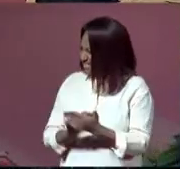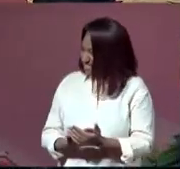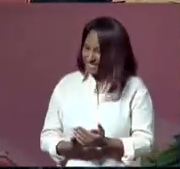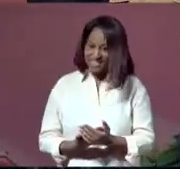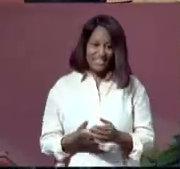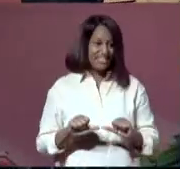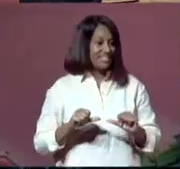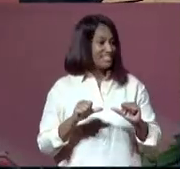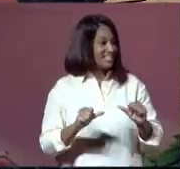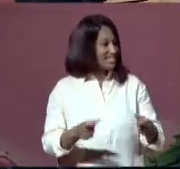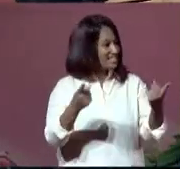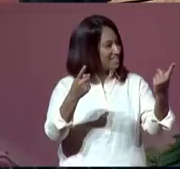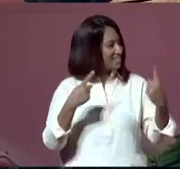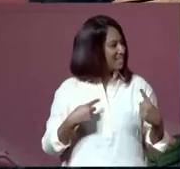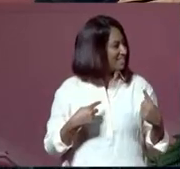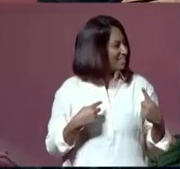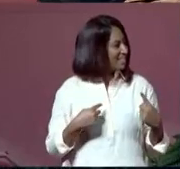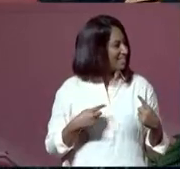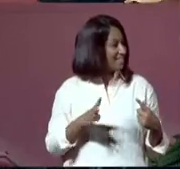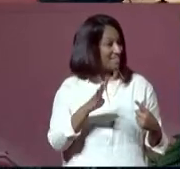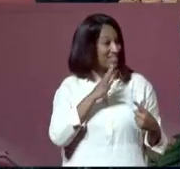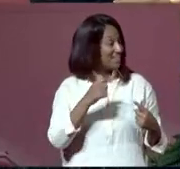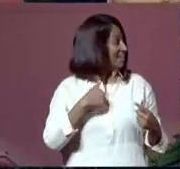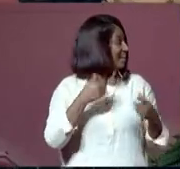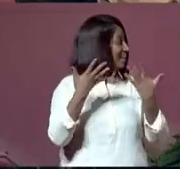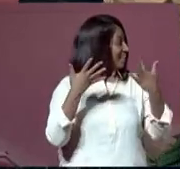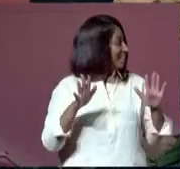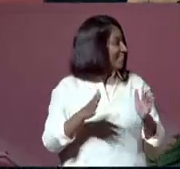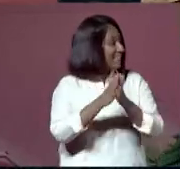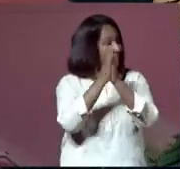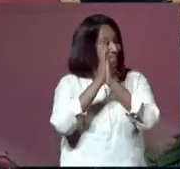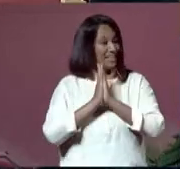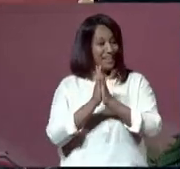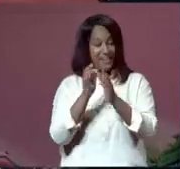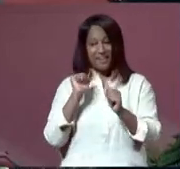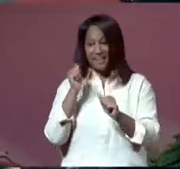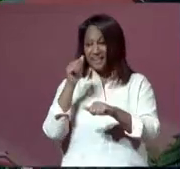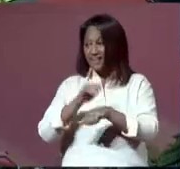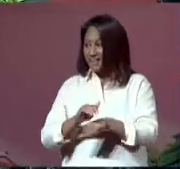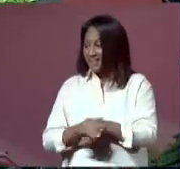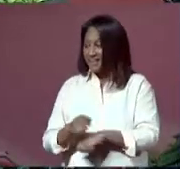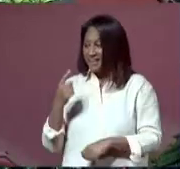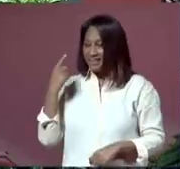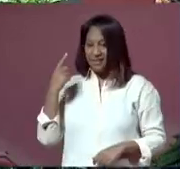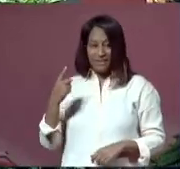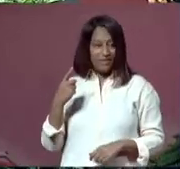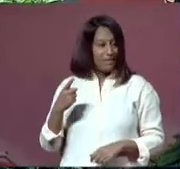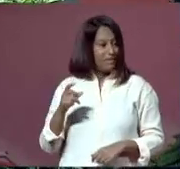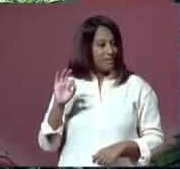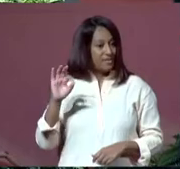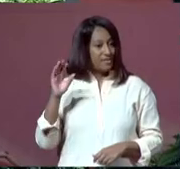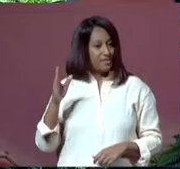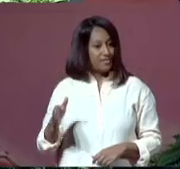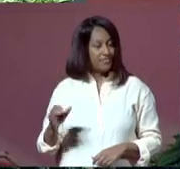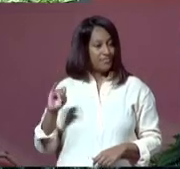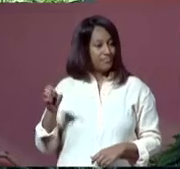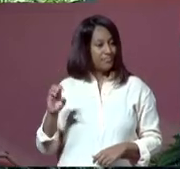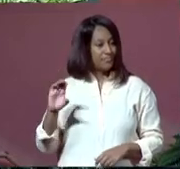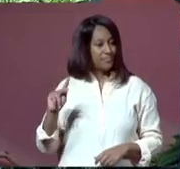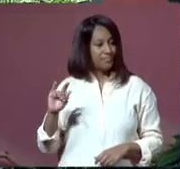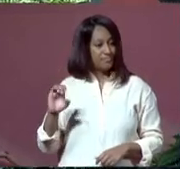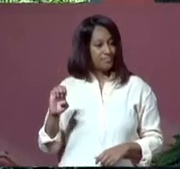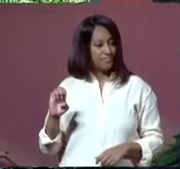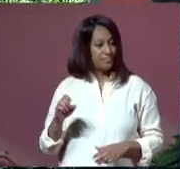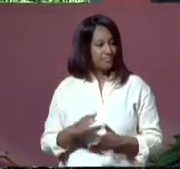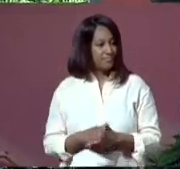still come while I'm talking. I'm done. Pray tomorrow night for Pastor Jackie coming from the West Coast.